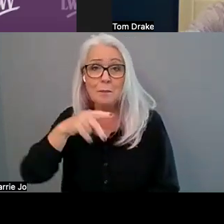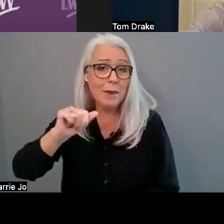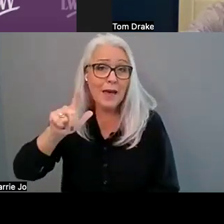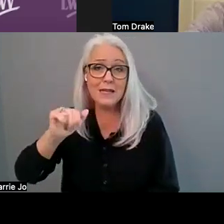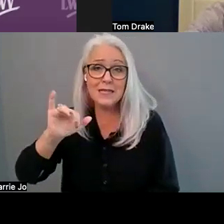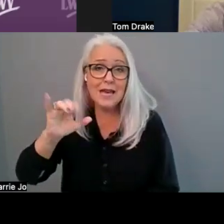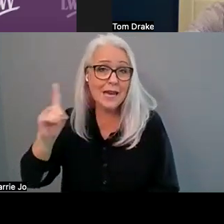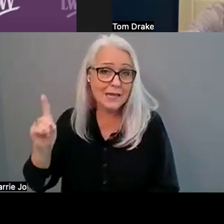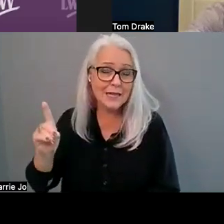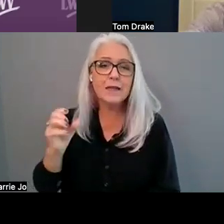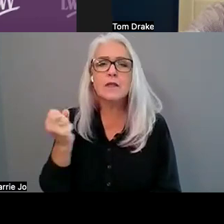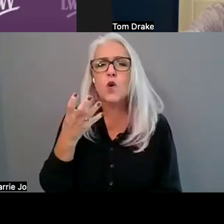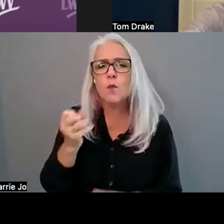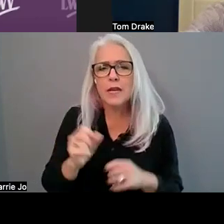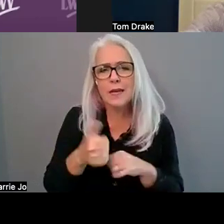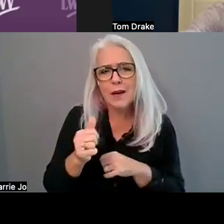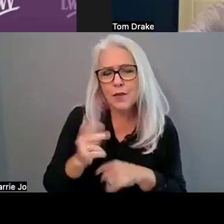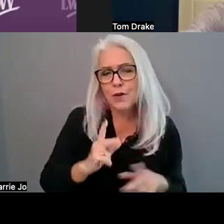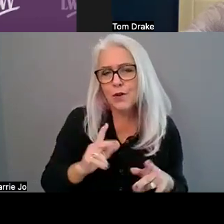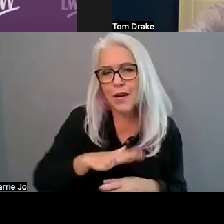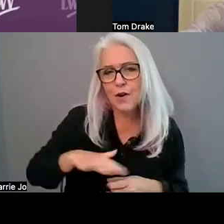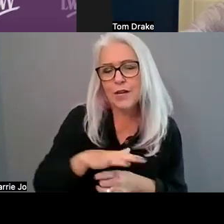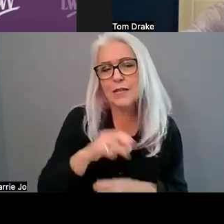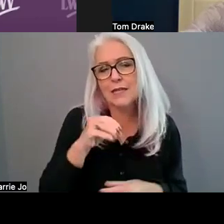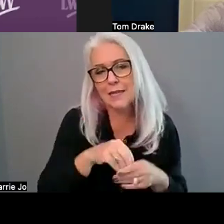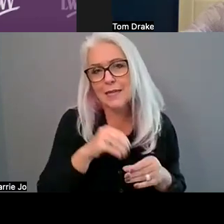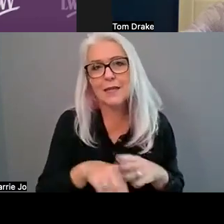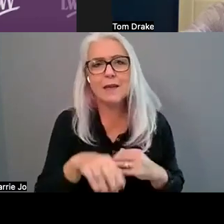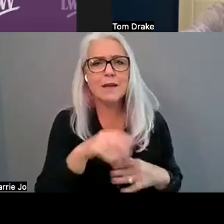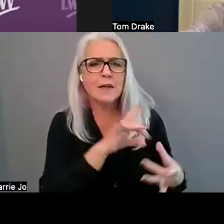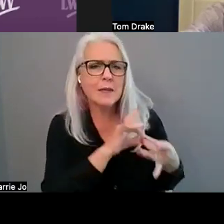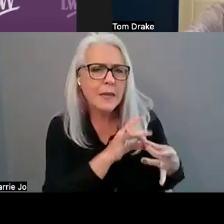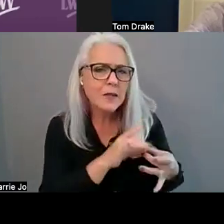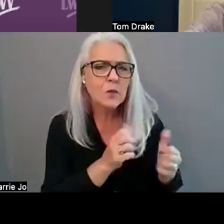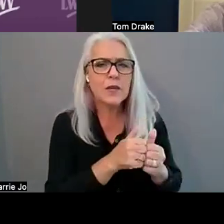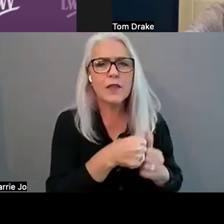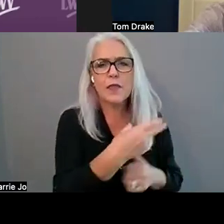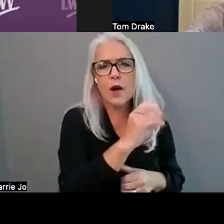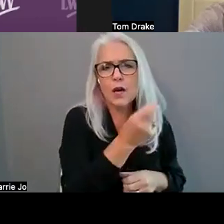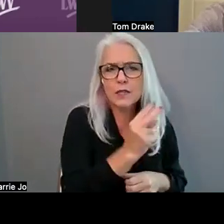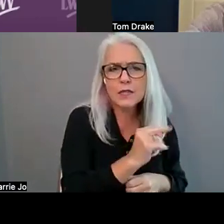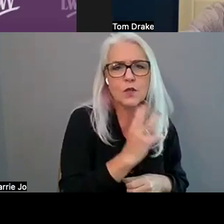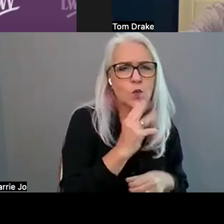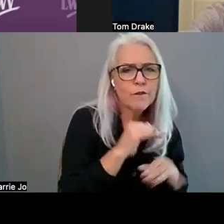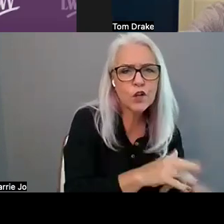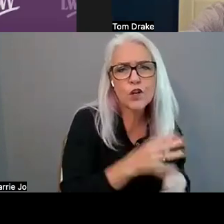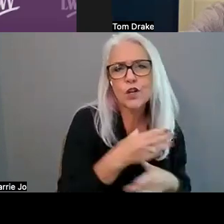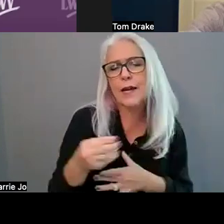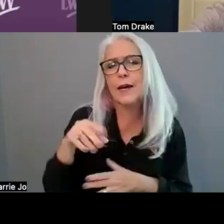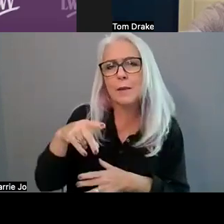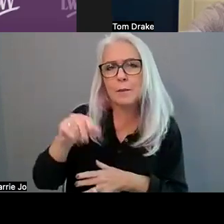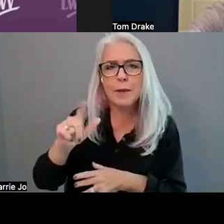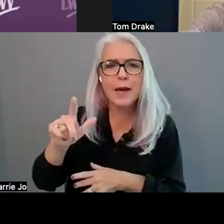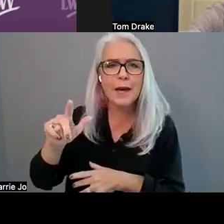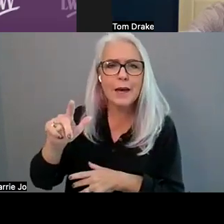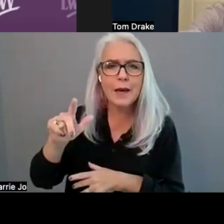many other areas of this village where we identify with the Palisades and the Hudson River. I remember years